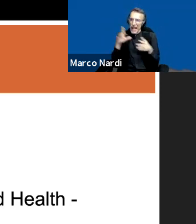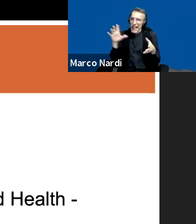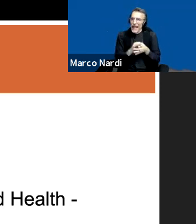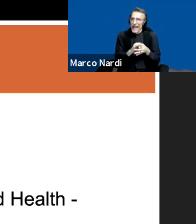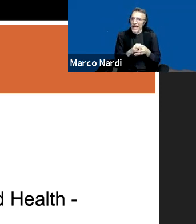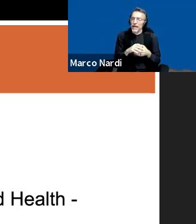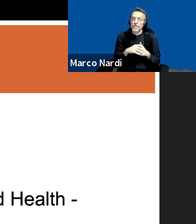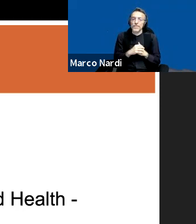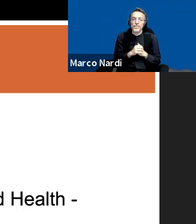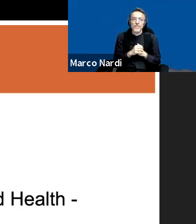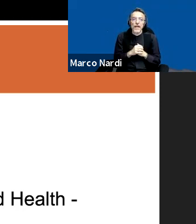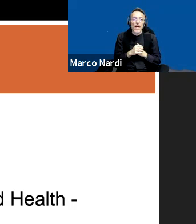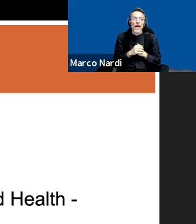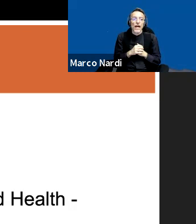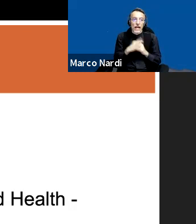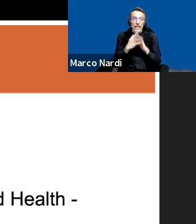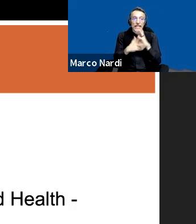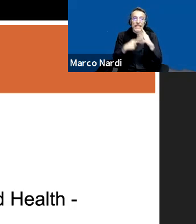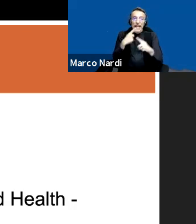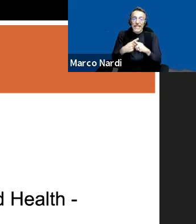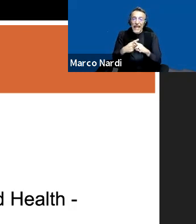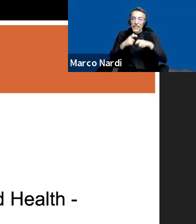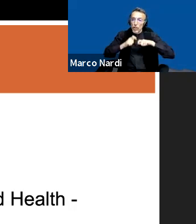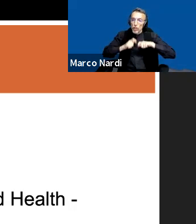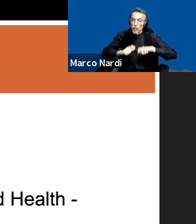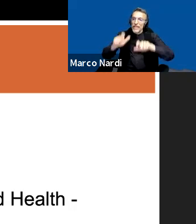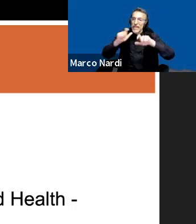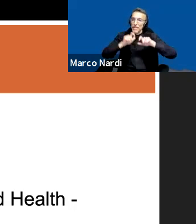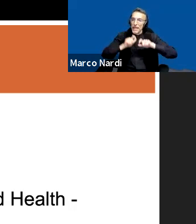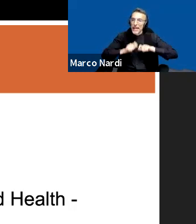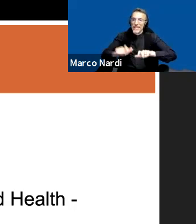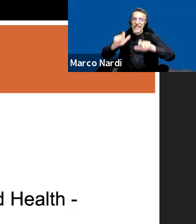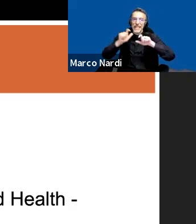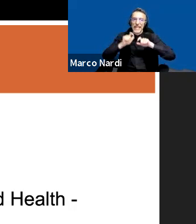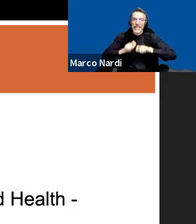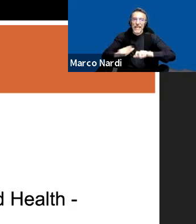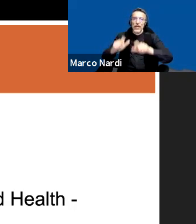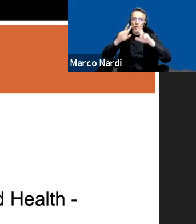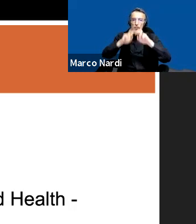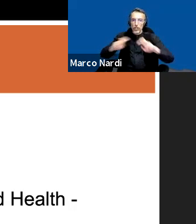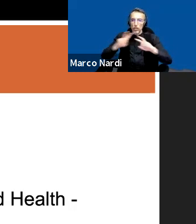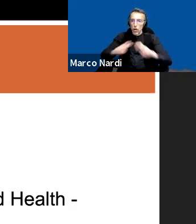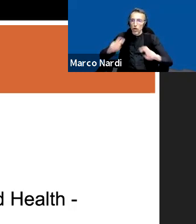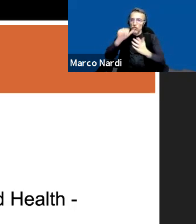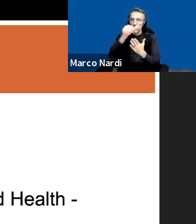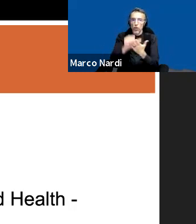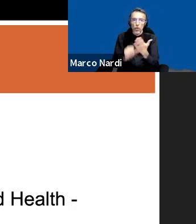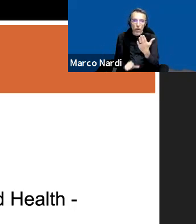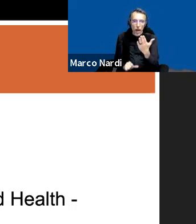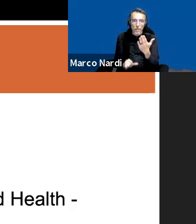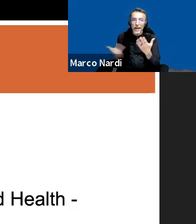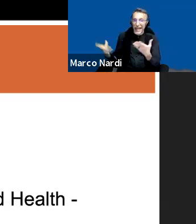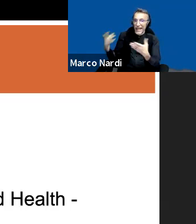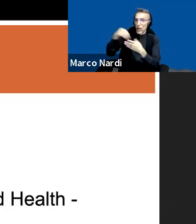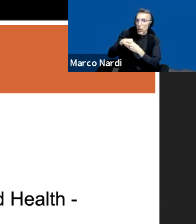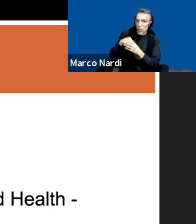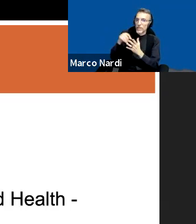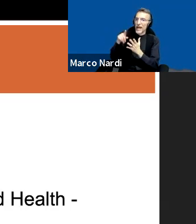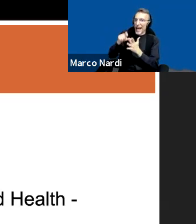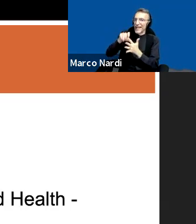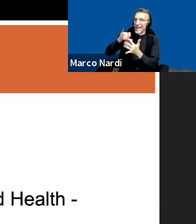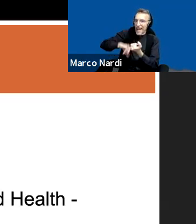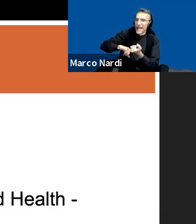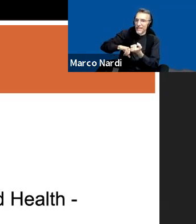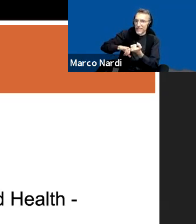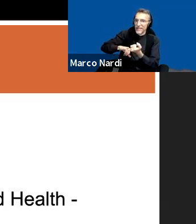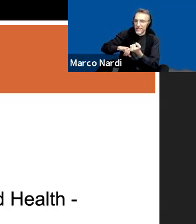Sussex Sustainability Research Programme is a university level institution that also includes IDS. But there's a